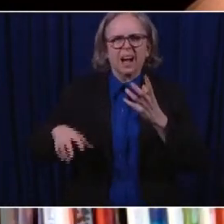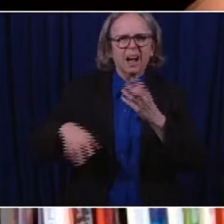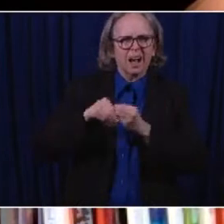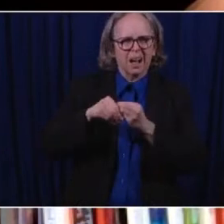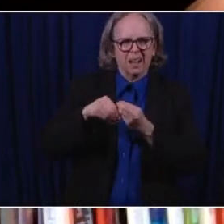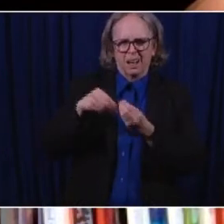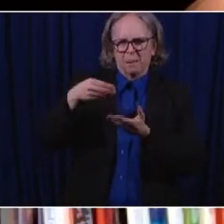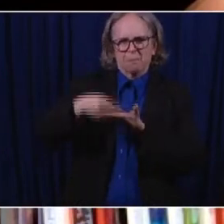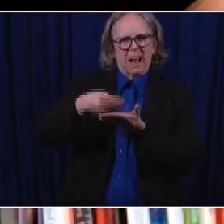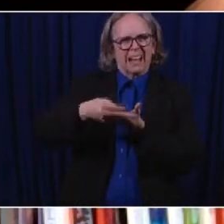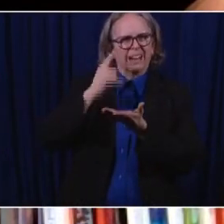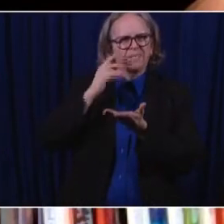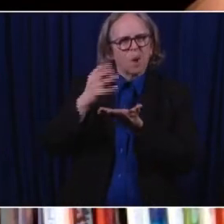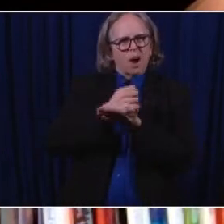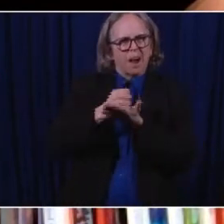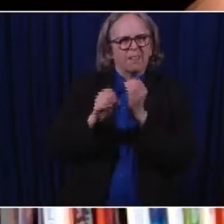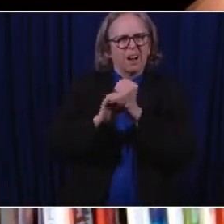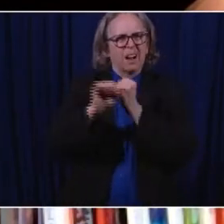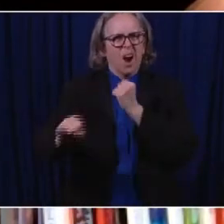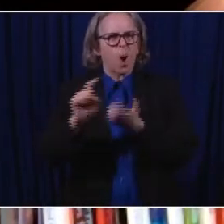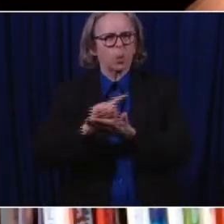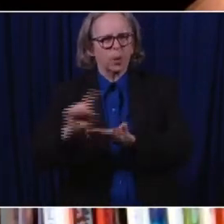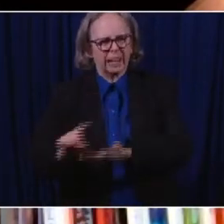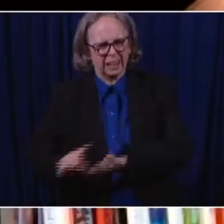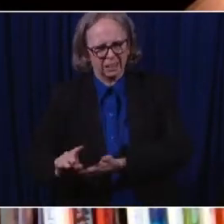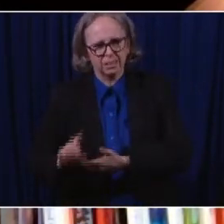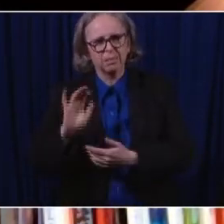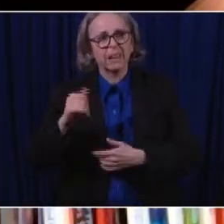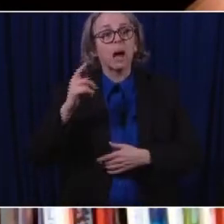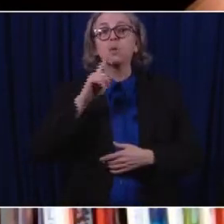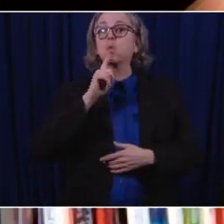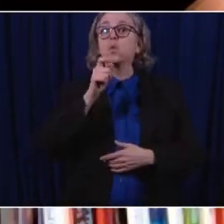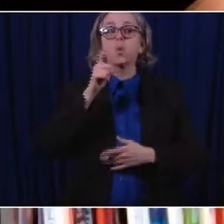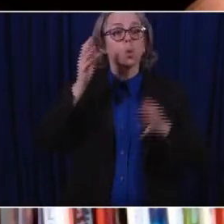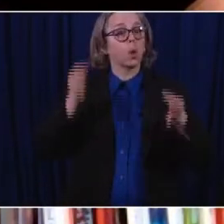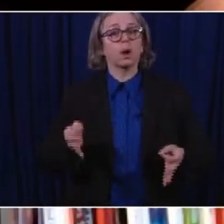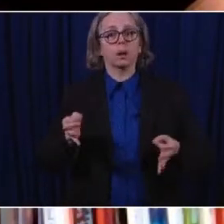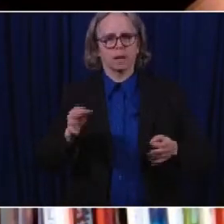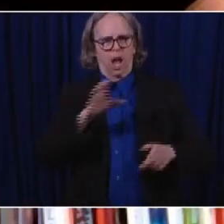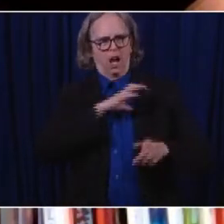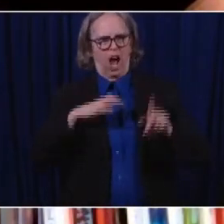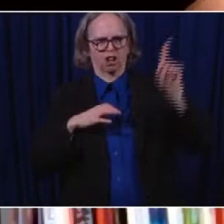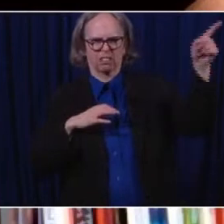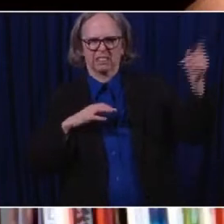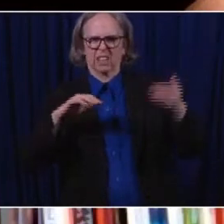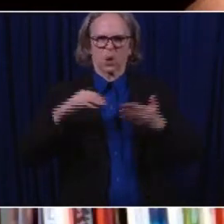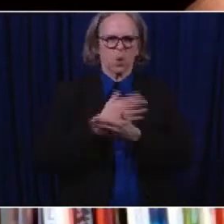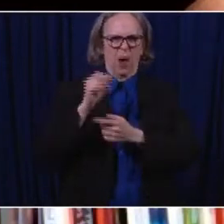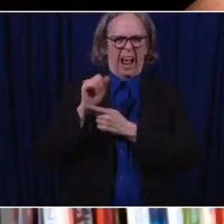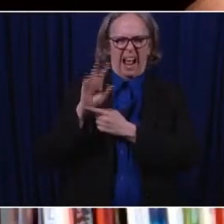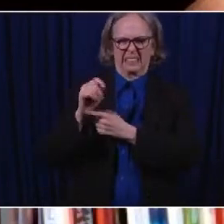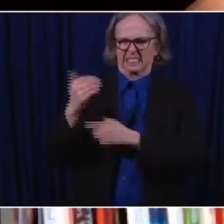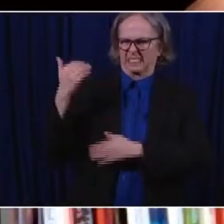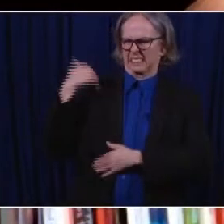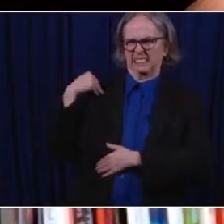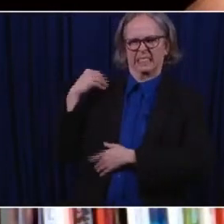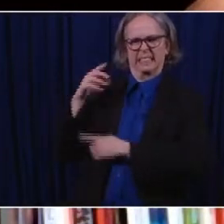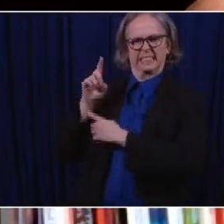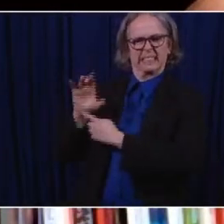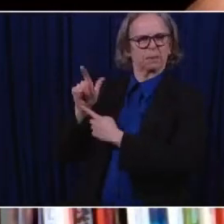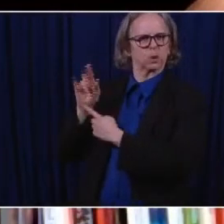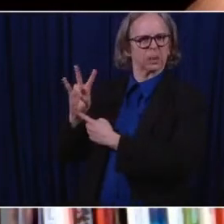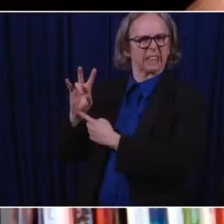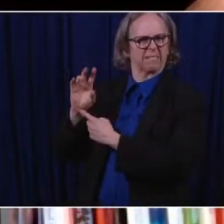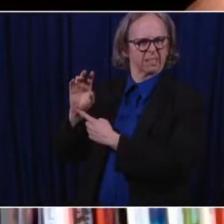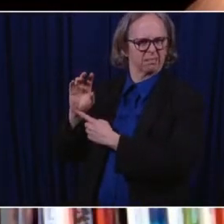was passed by Congress on December 27th. So essentially all through the month of January, we have been able to increase